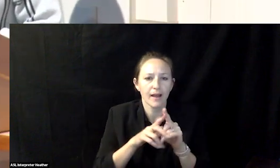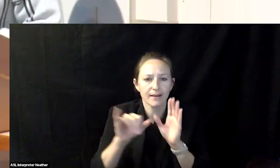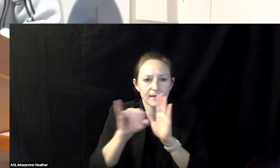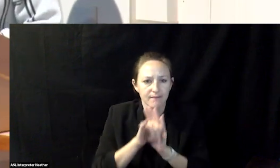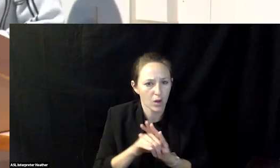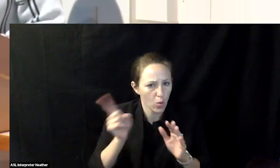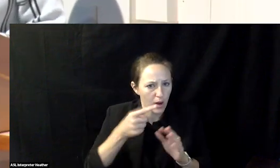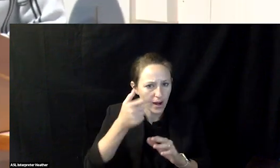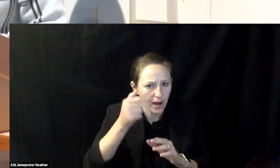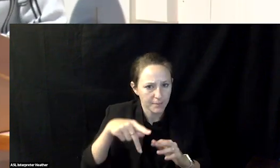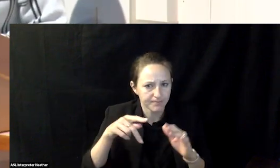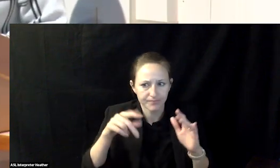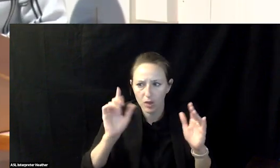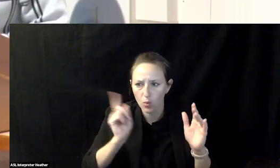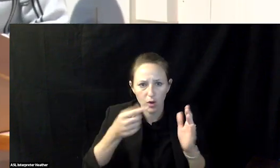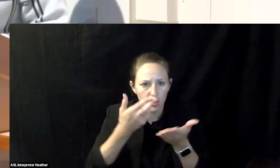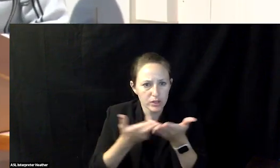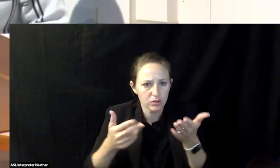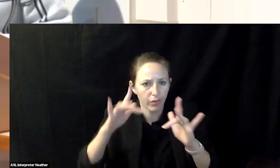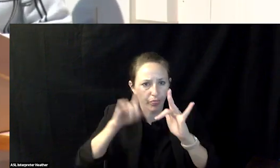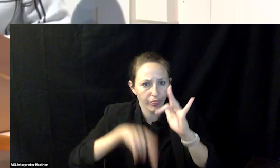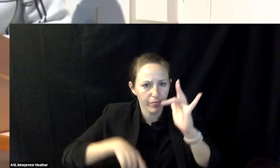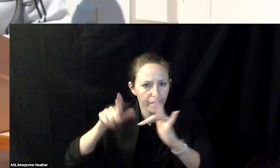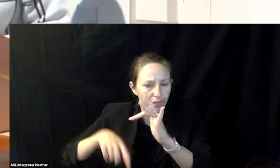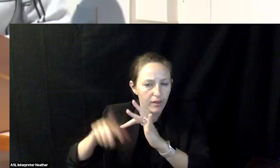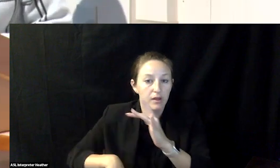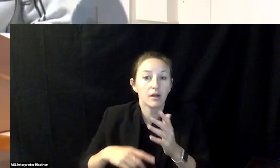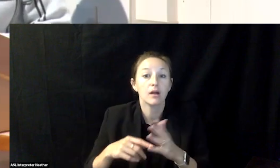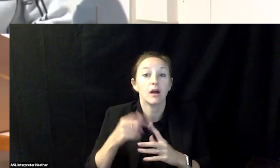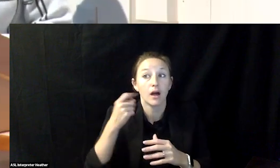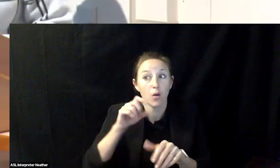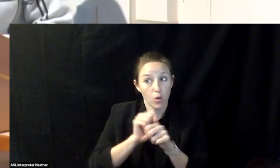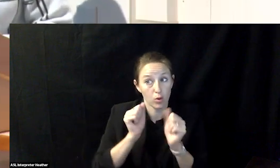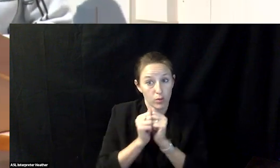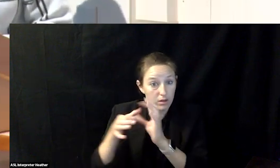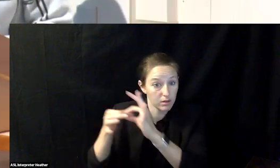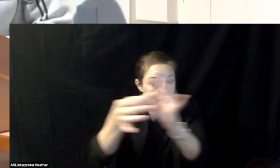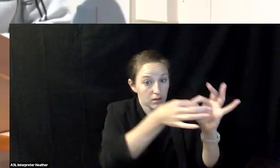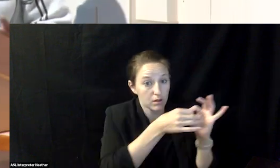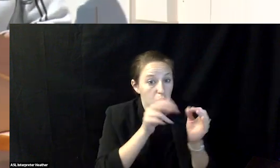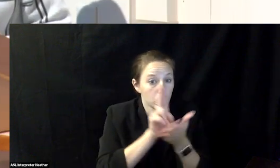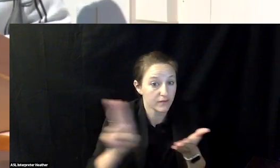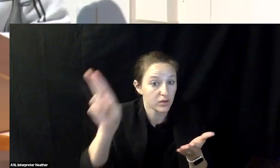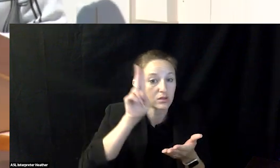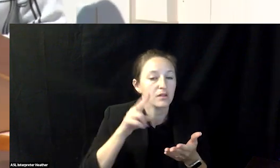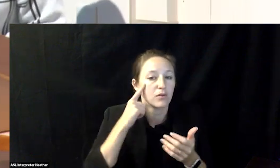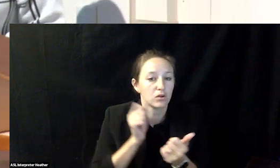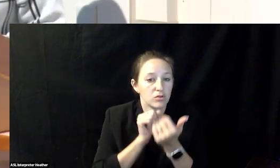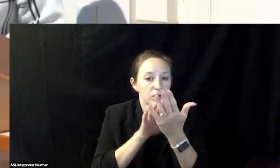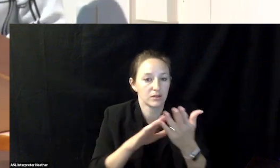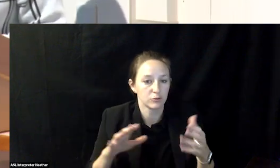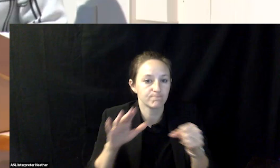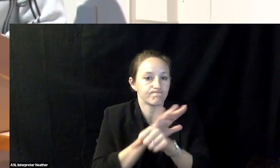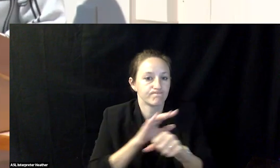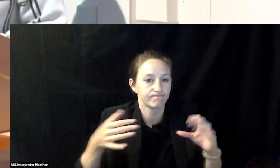we work together through the University Accessibility Committee to address those gaps and fill those gaps. We also have worked together to